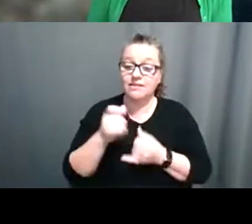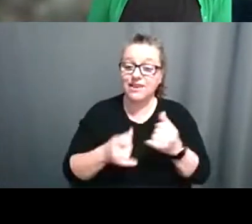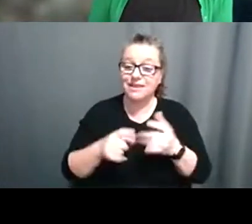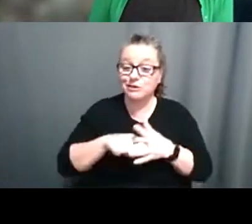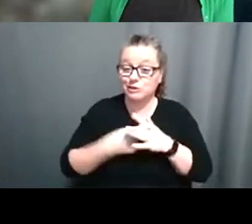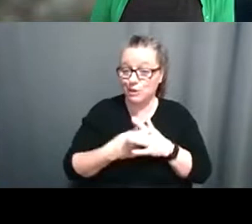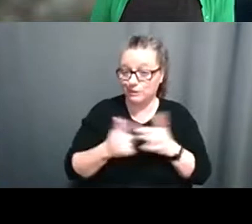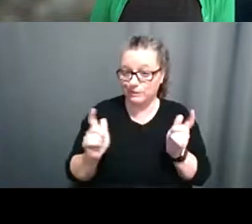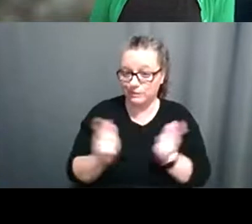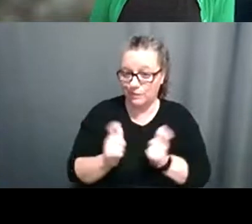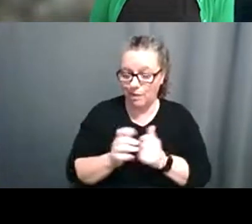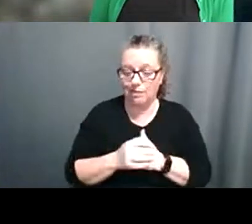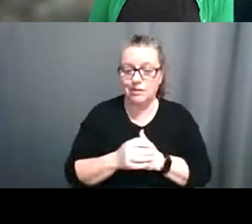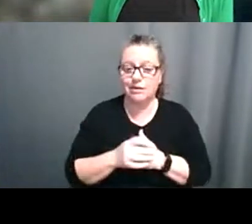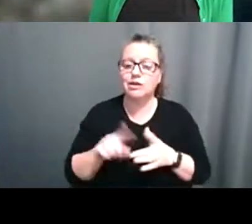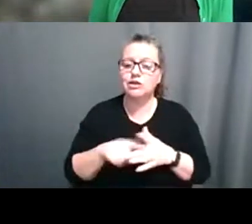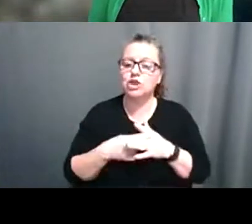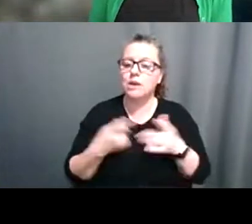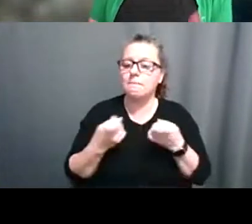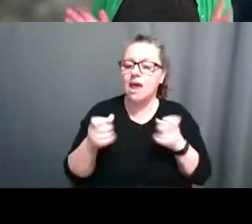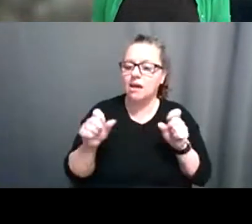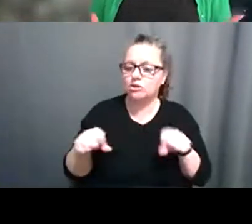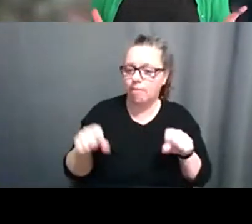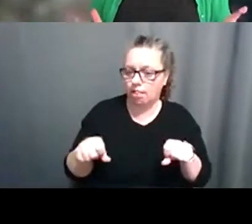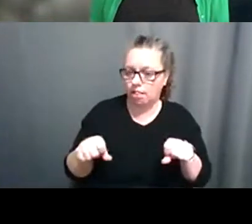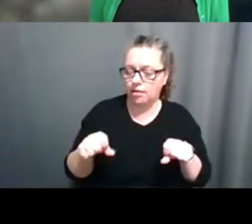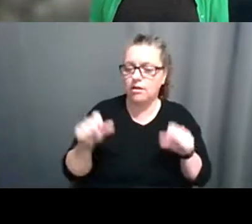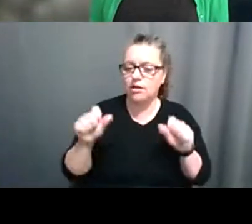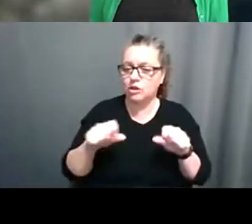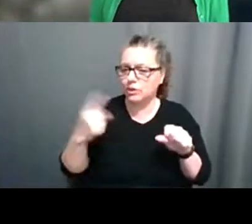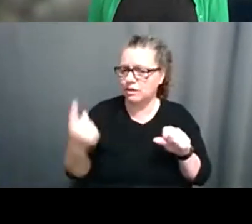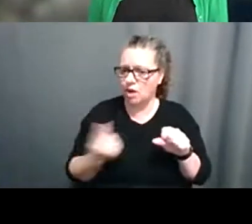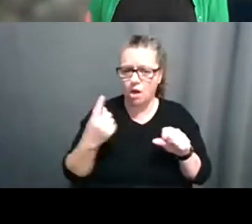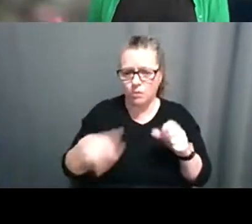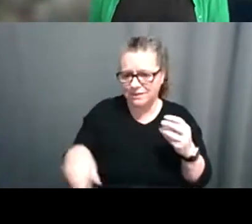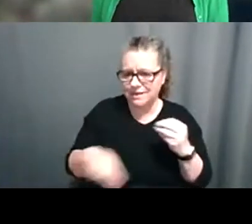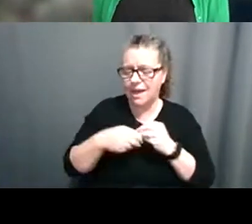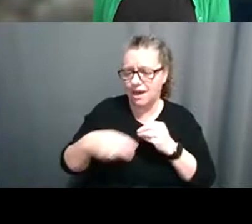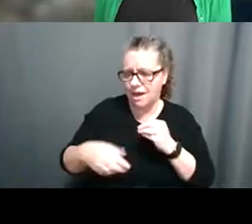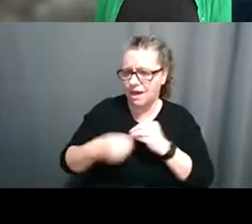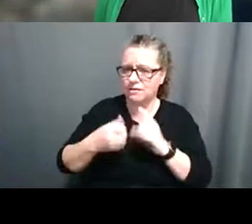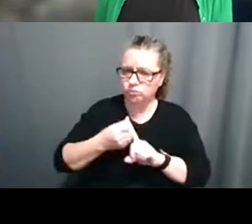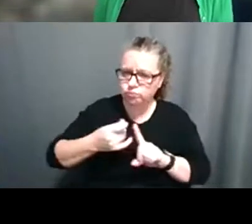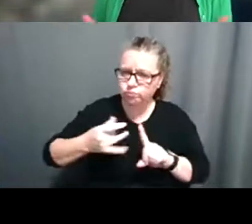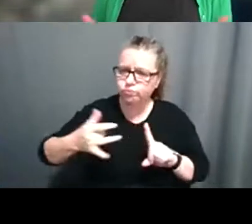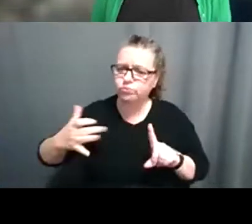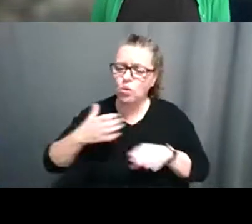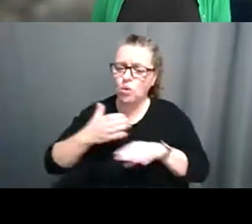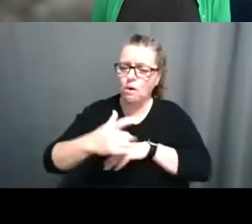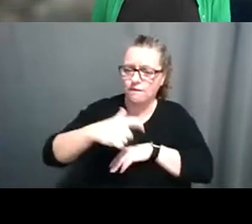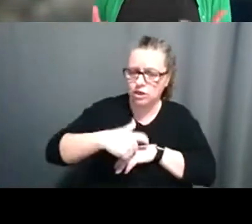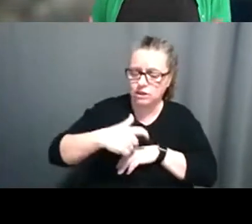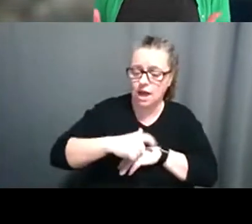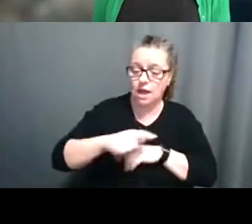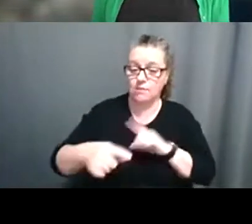small, start manageable, because you can always add on and build over time once you